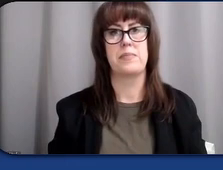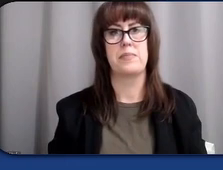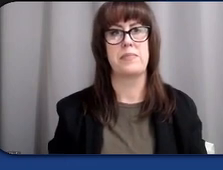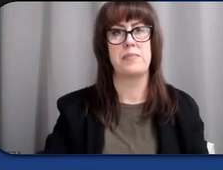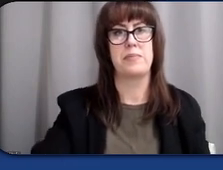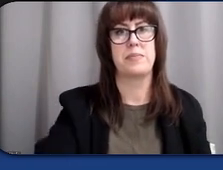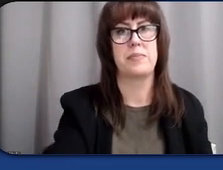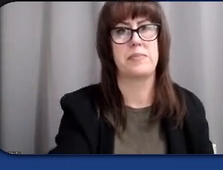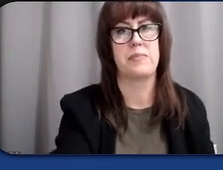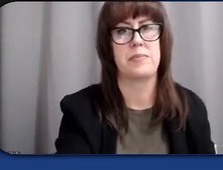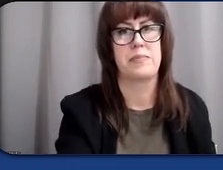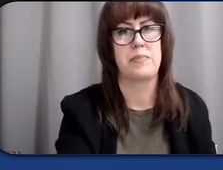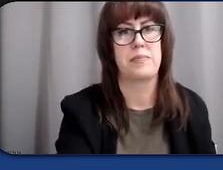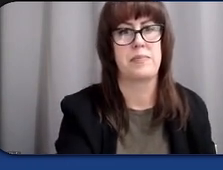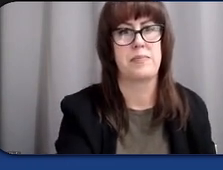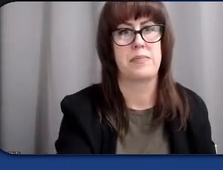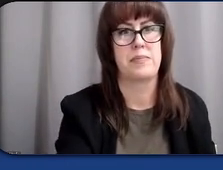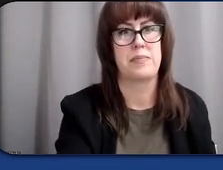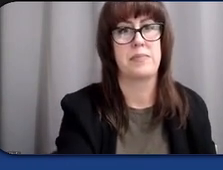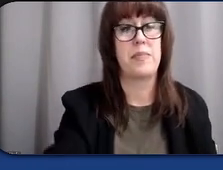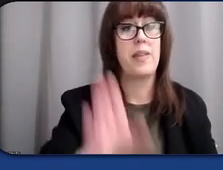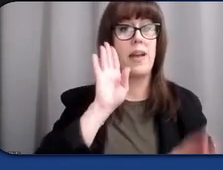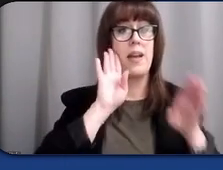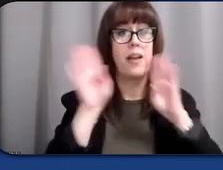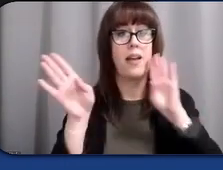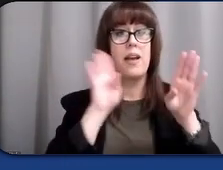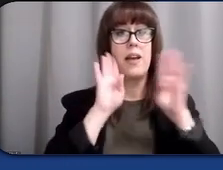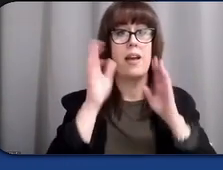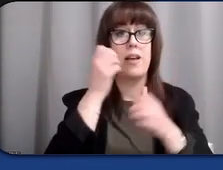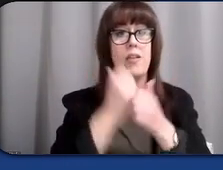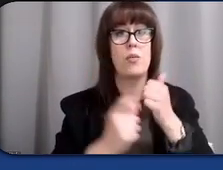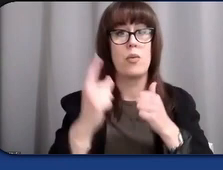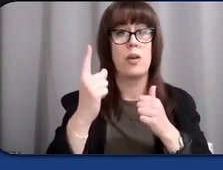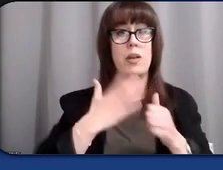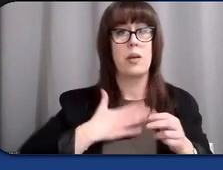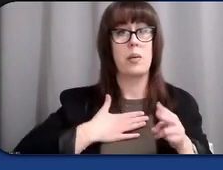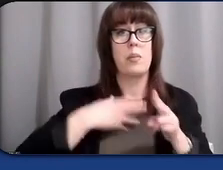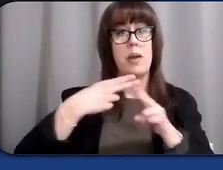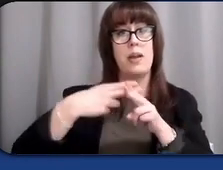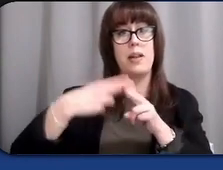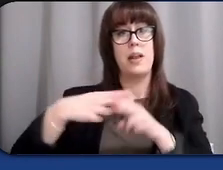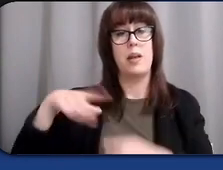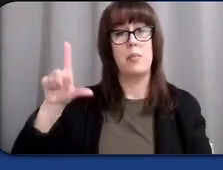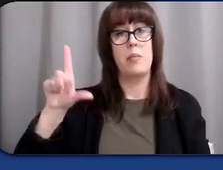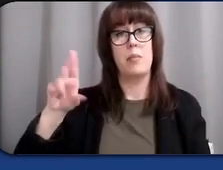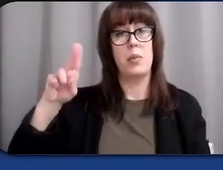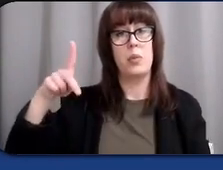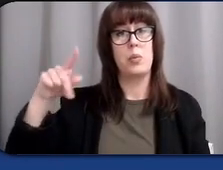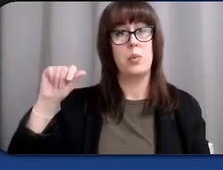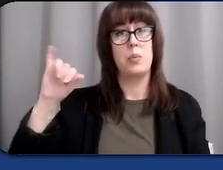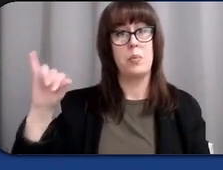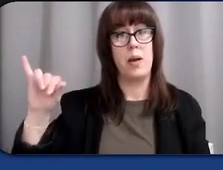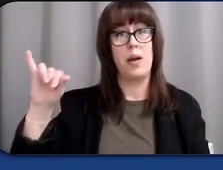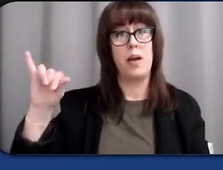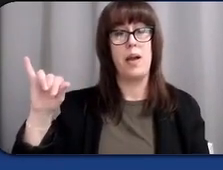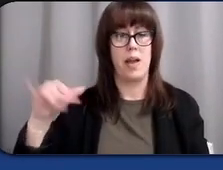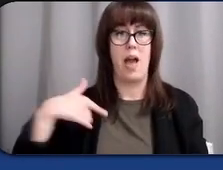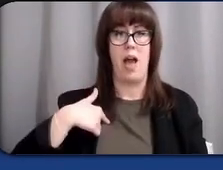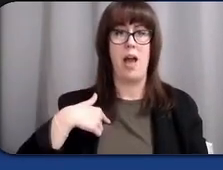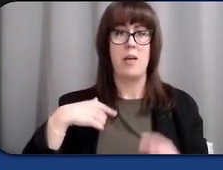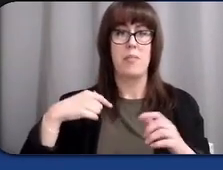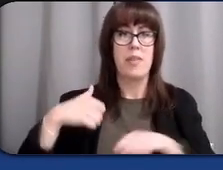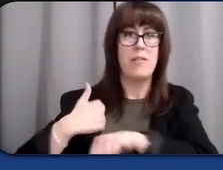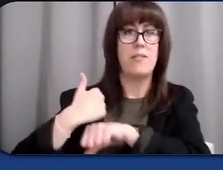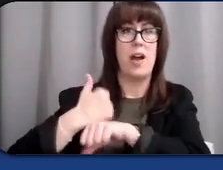Hi everyone. My name is Lupai. I am the founder of I Am Peace Initiative, and